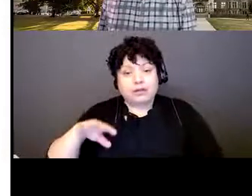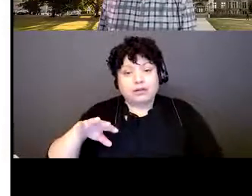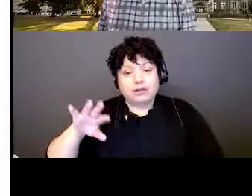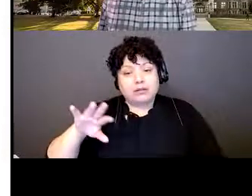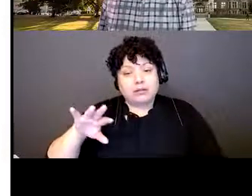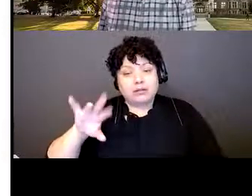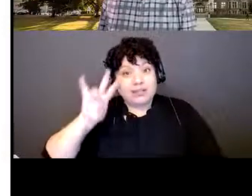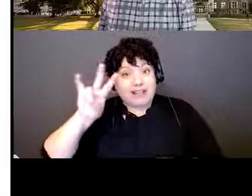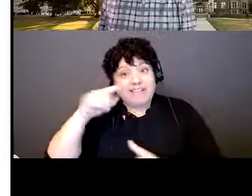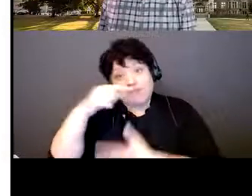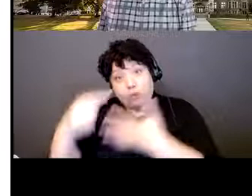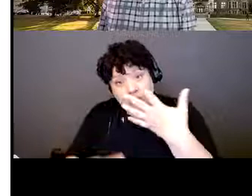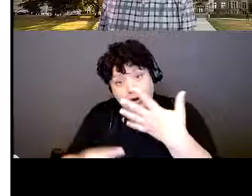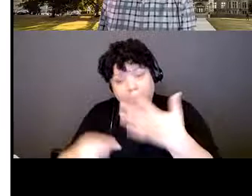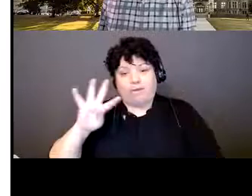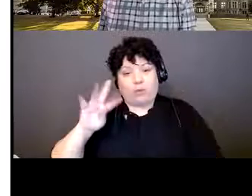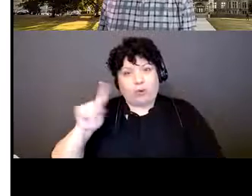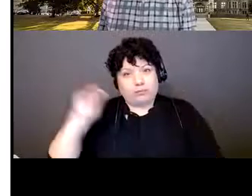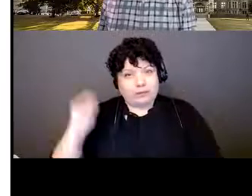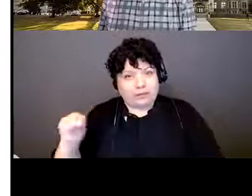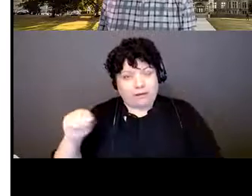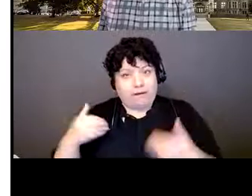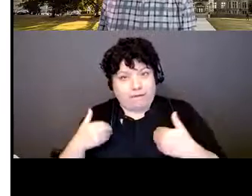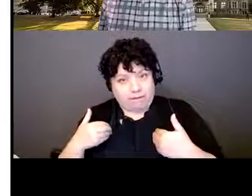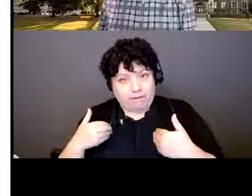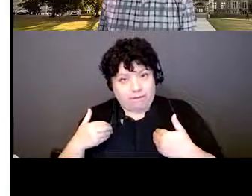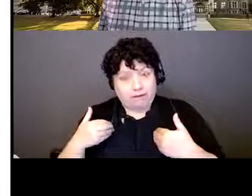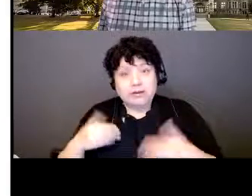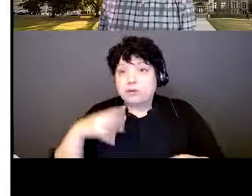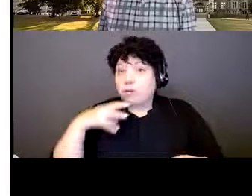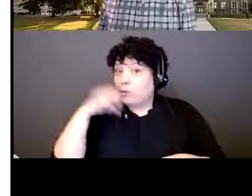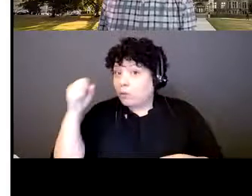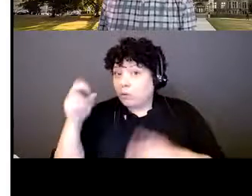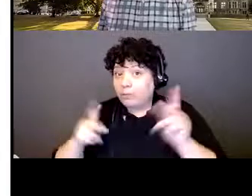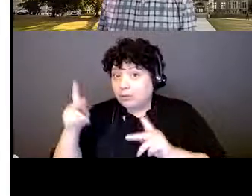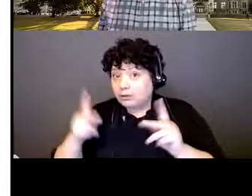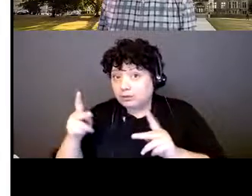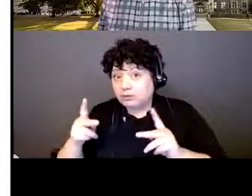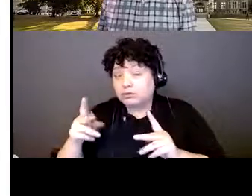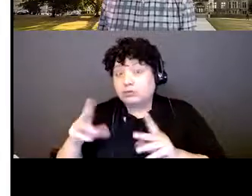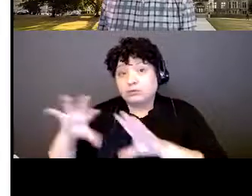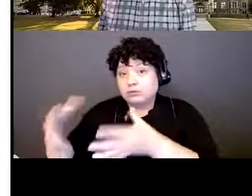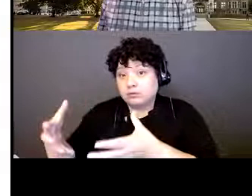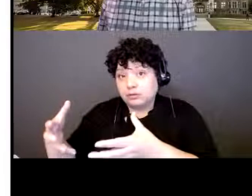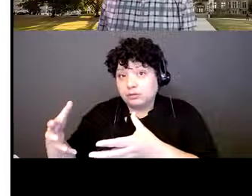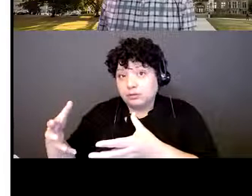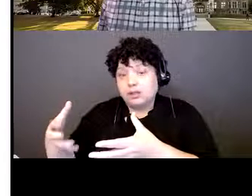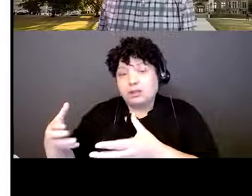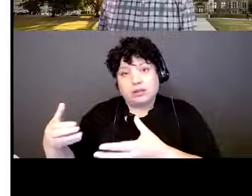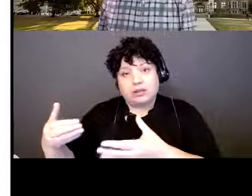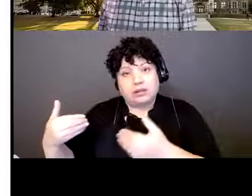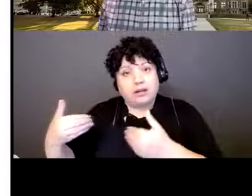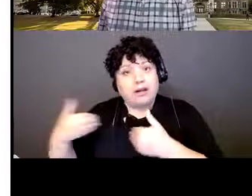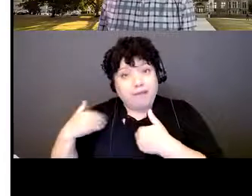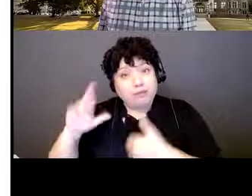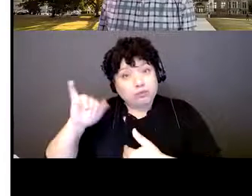41% had 7 or more risk markers. So the older population tend to have major risk factors,